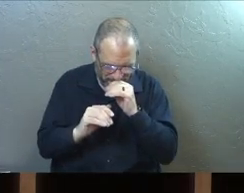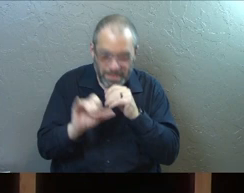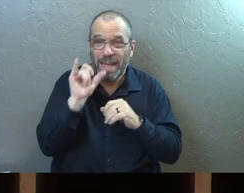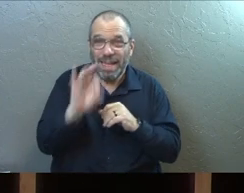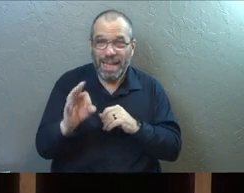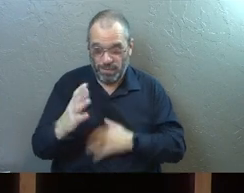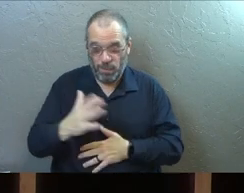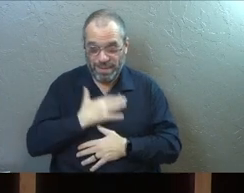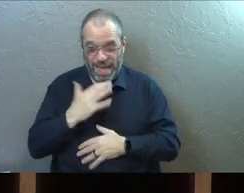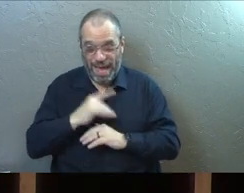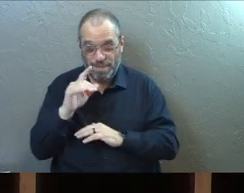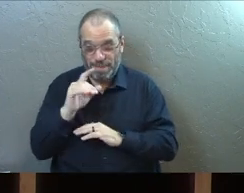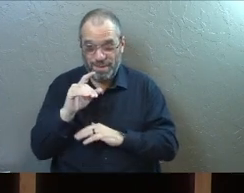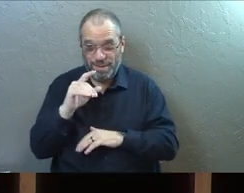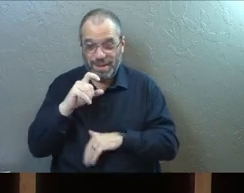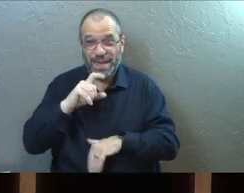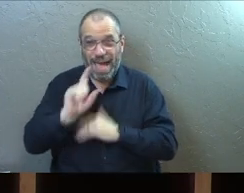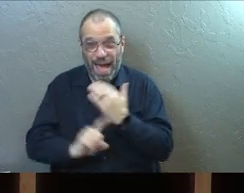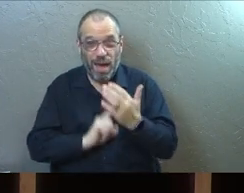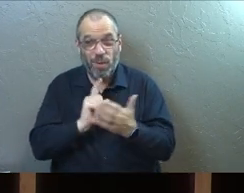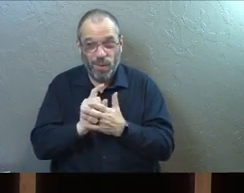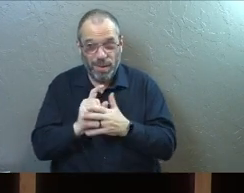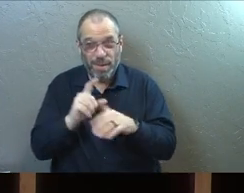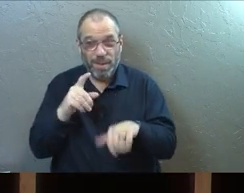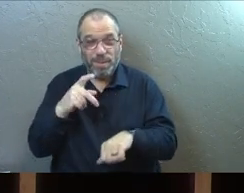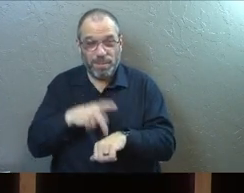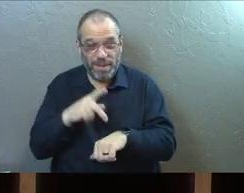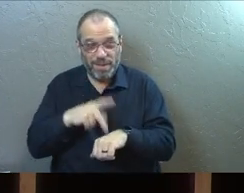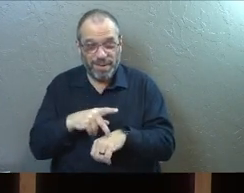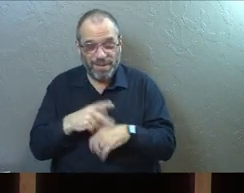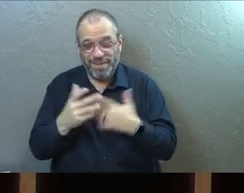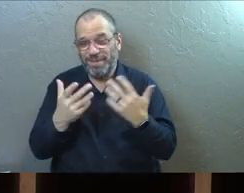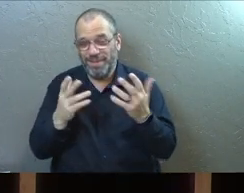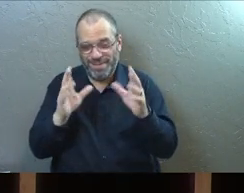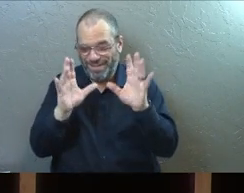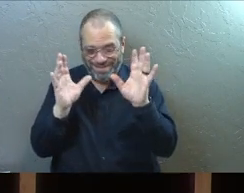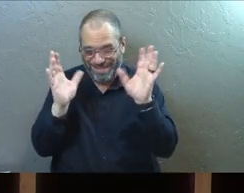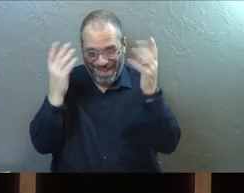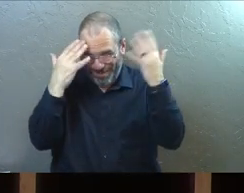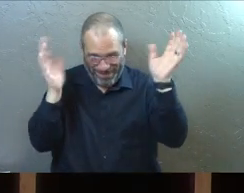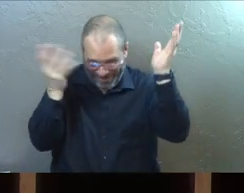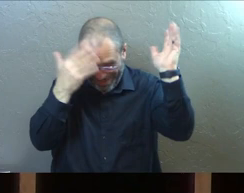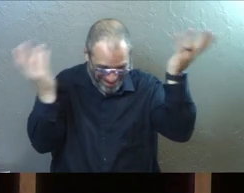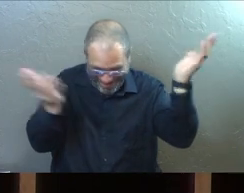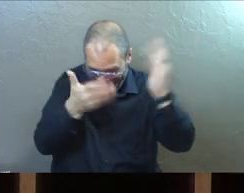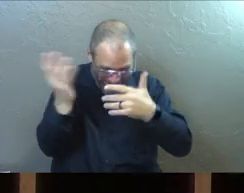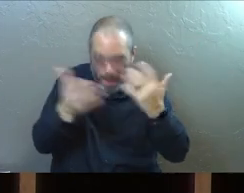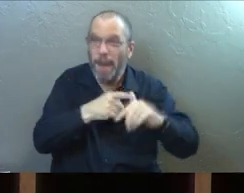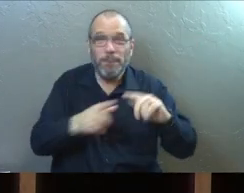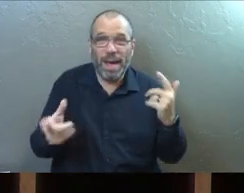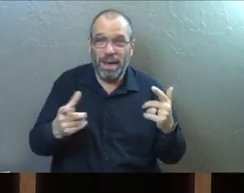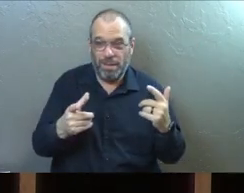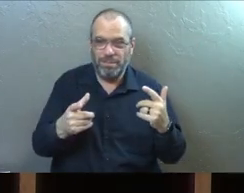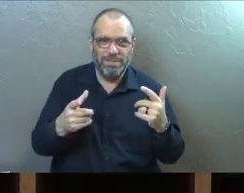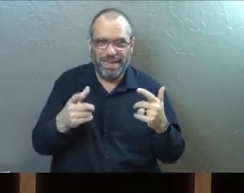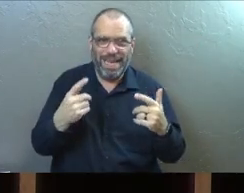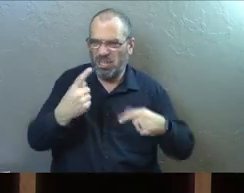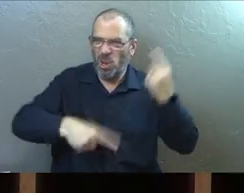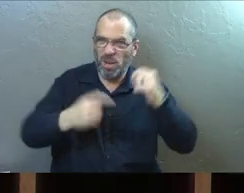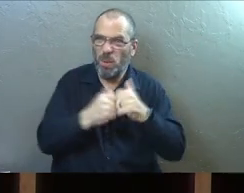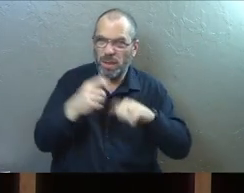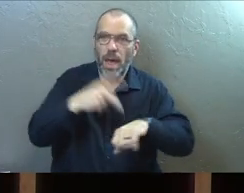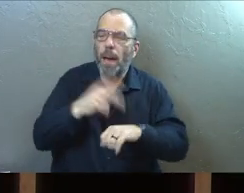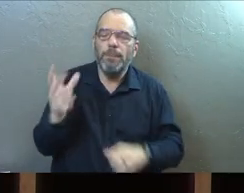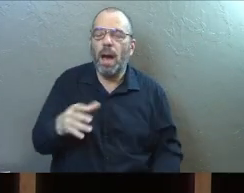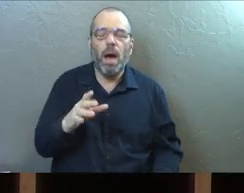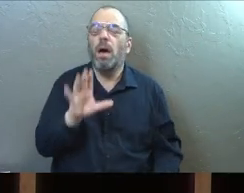If it was happy hour, Peter would... Then I don't know, like how that, I'm just not sure it's the greatest counter argument. But